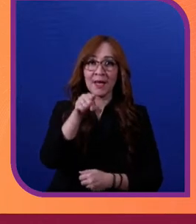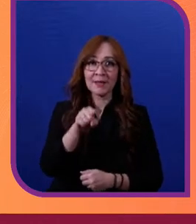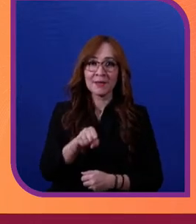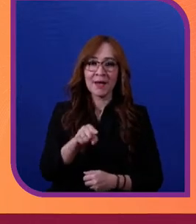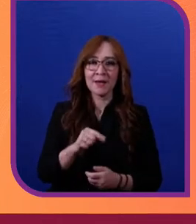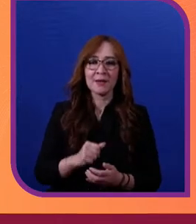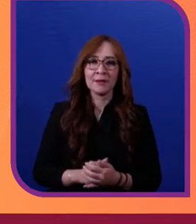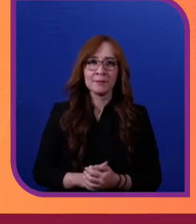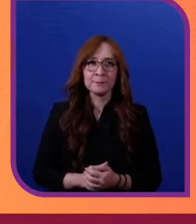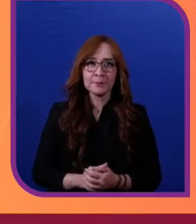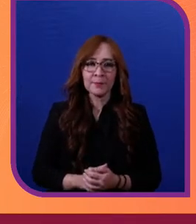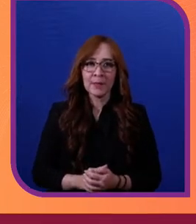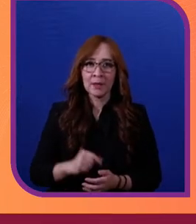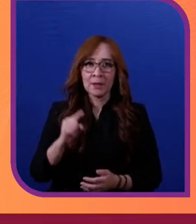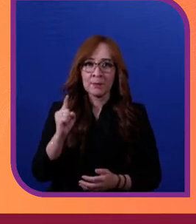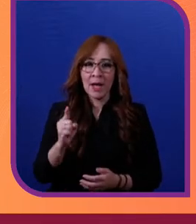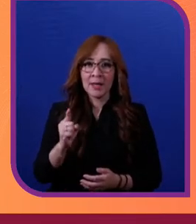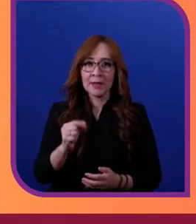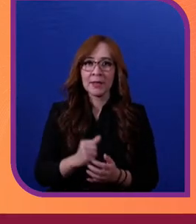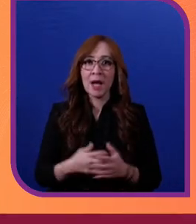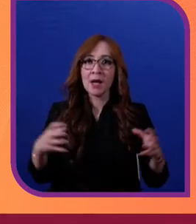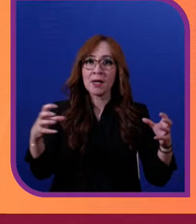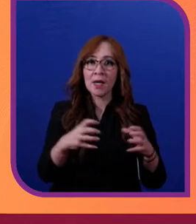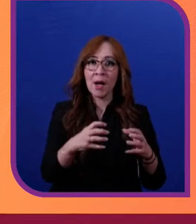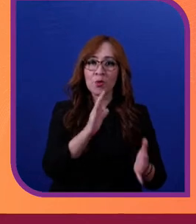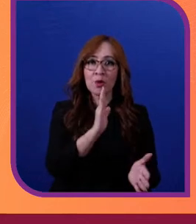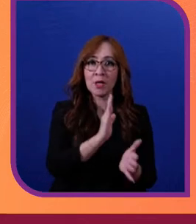yes We already have any question offline